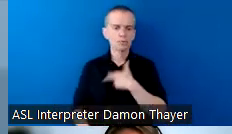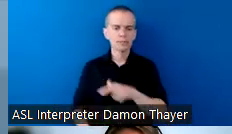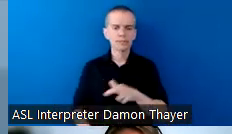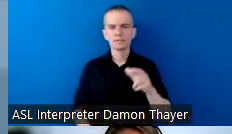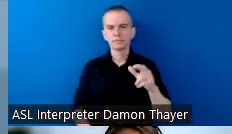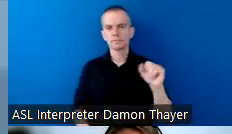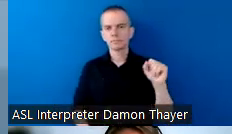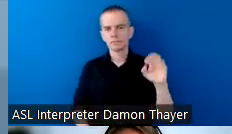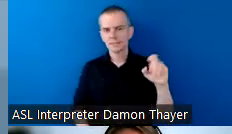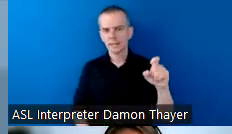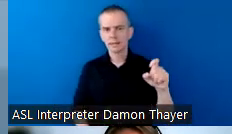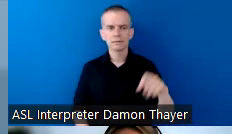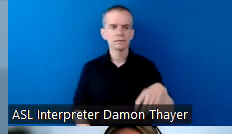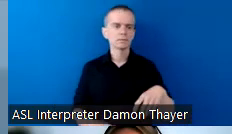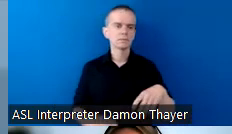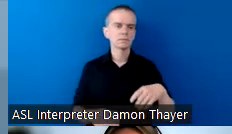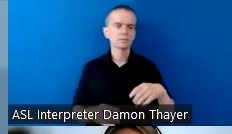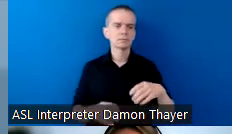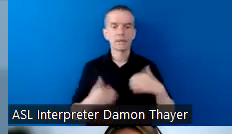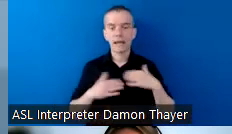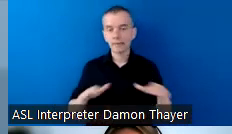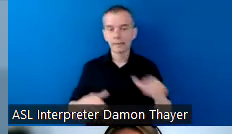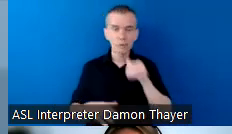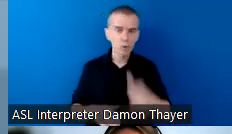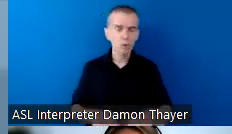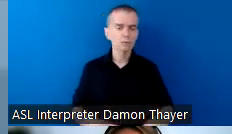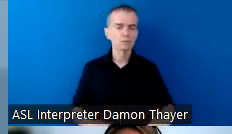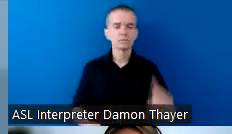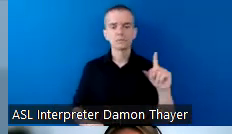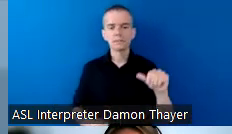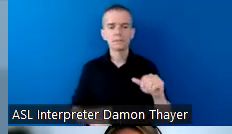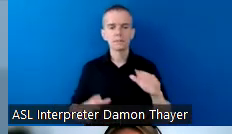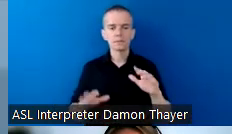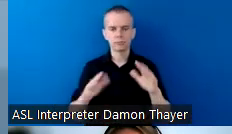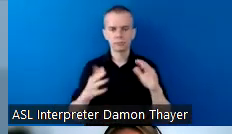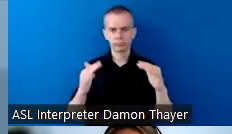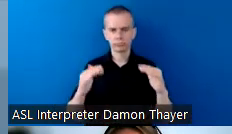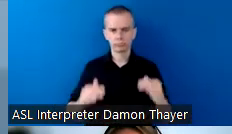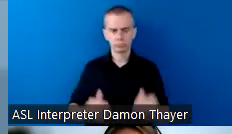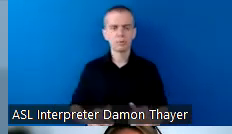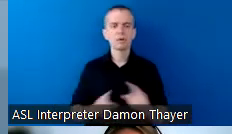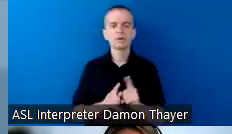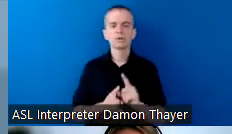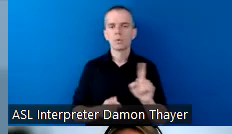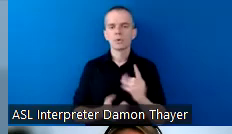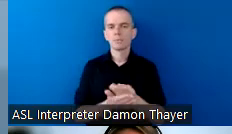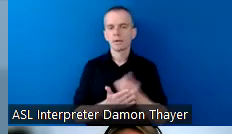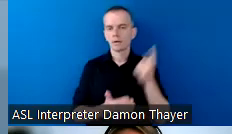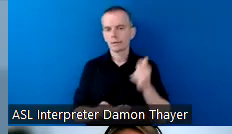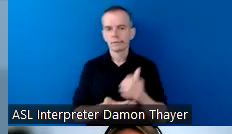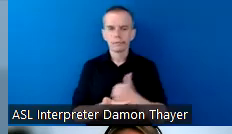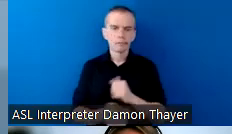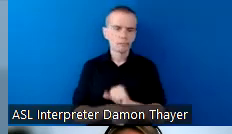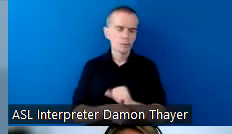origin, whether or not you have kids, disability, also source of income, marital